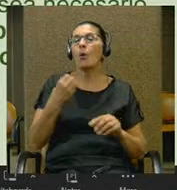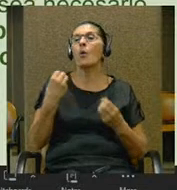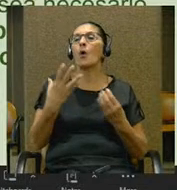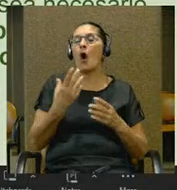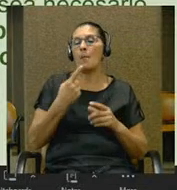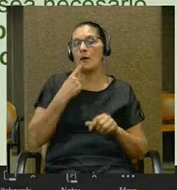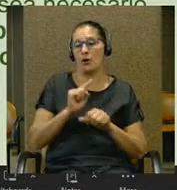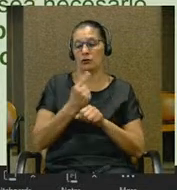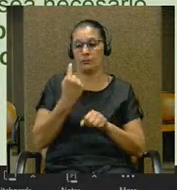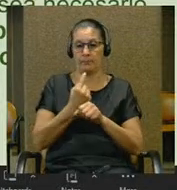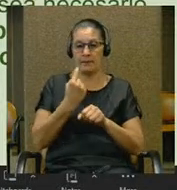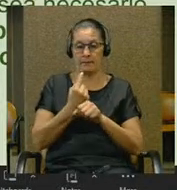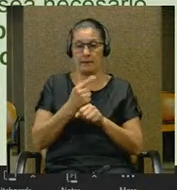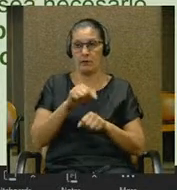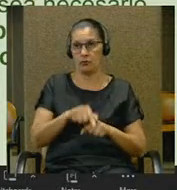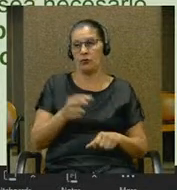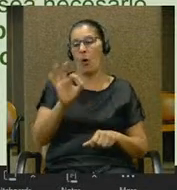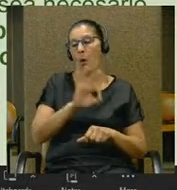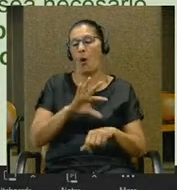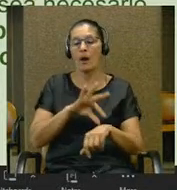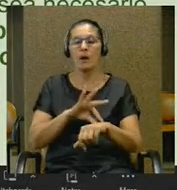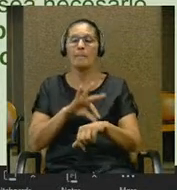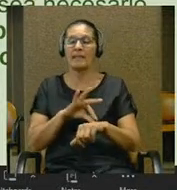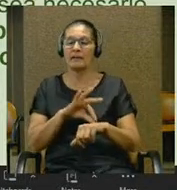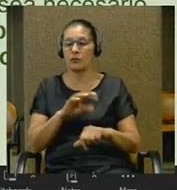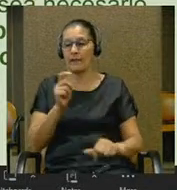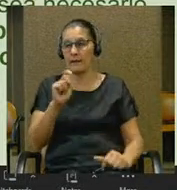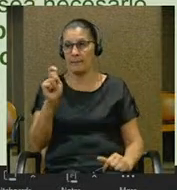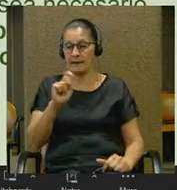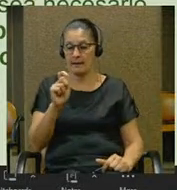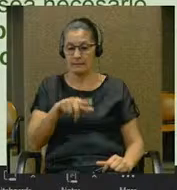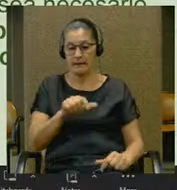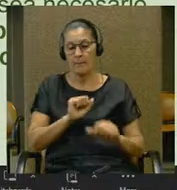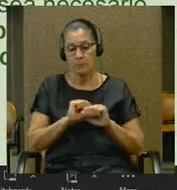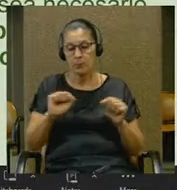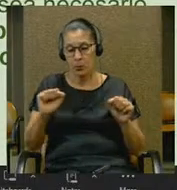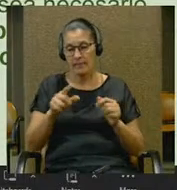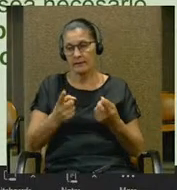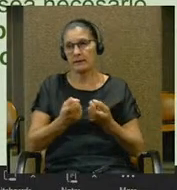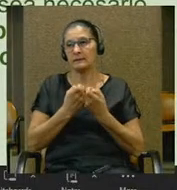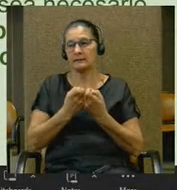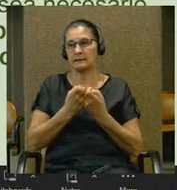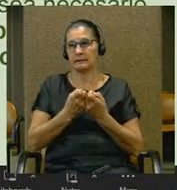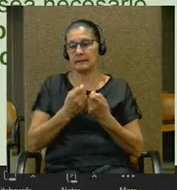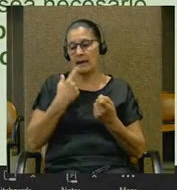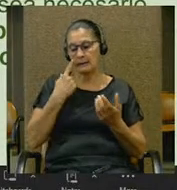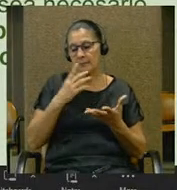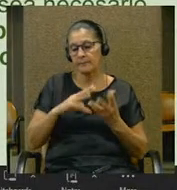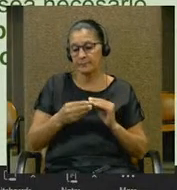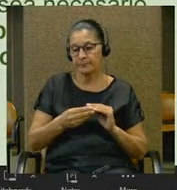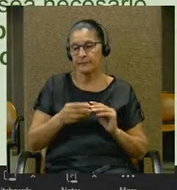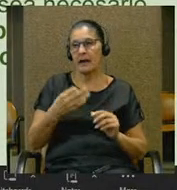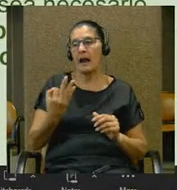protocols to see how the first